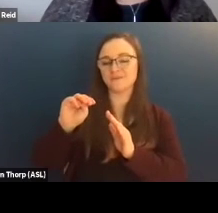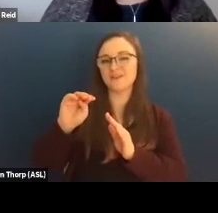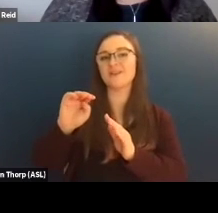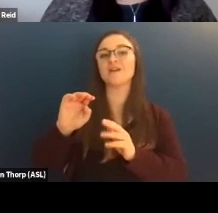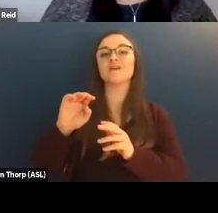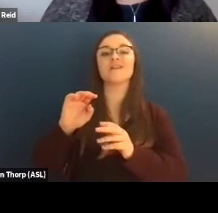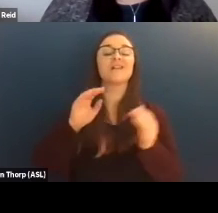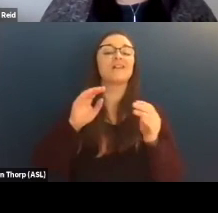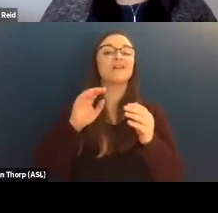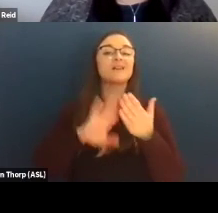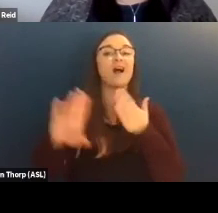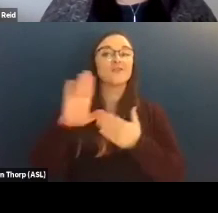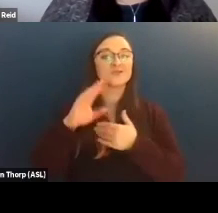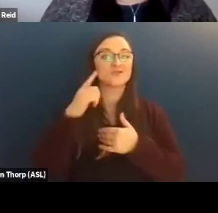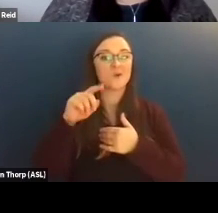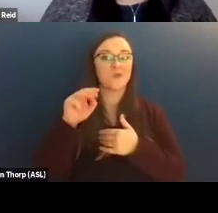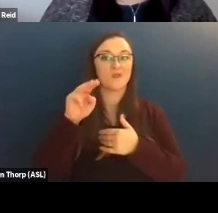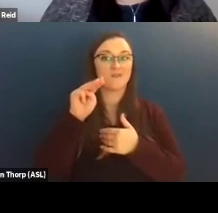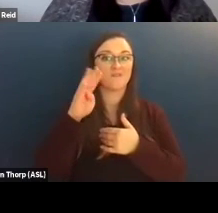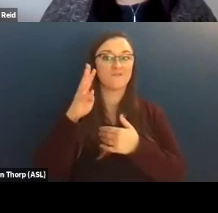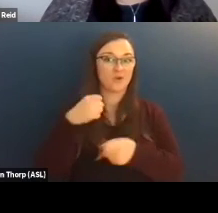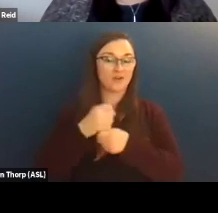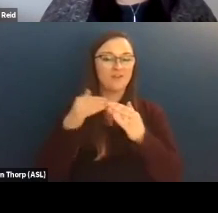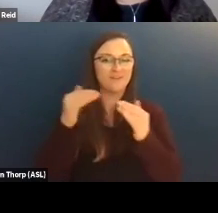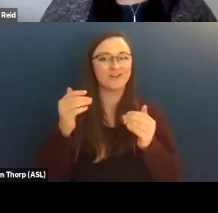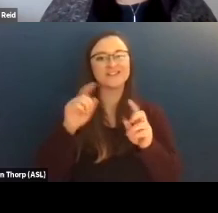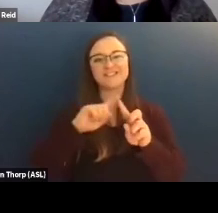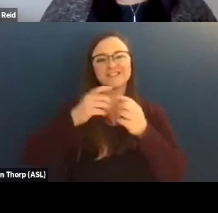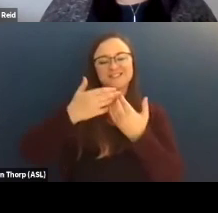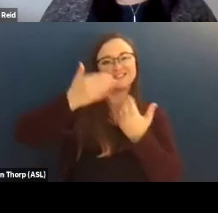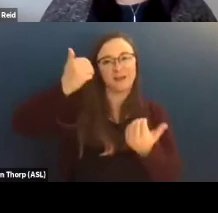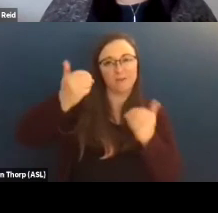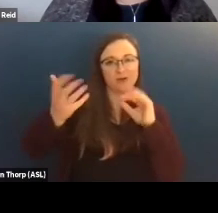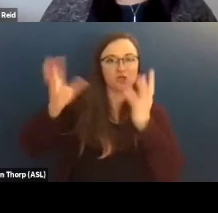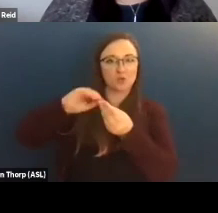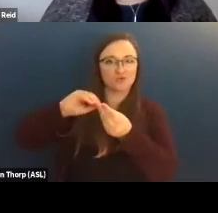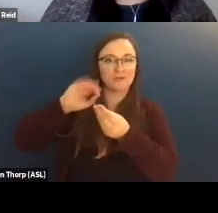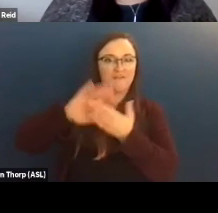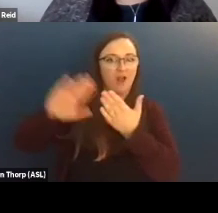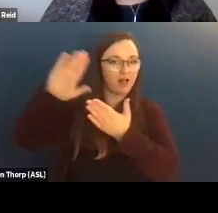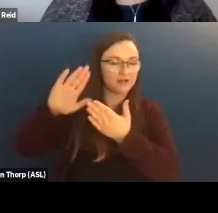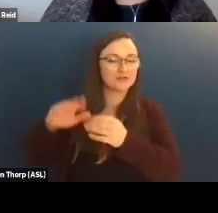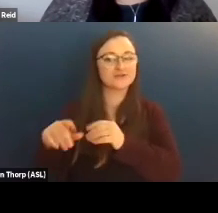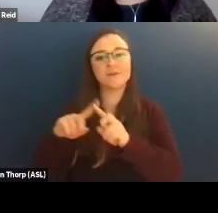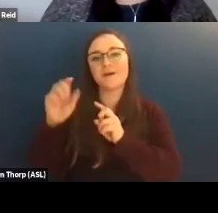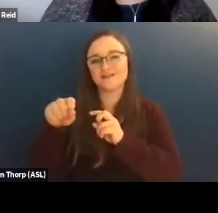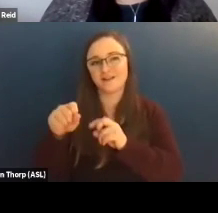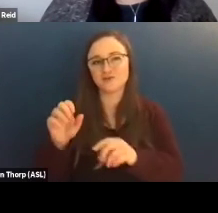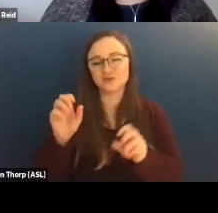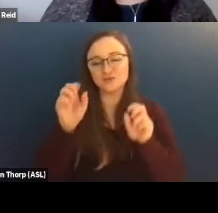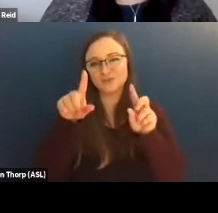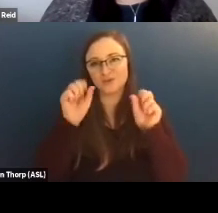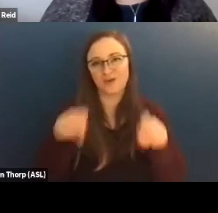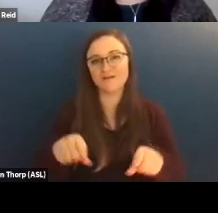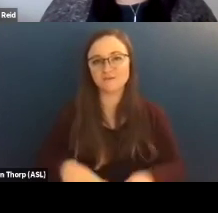level do the same thing, but it is a different consortium of colleges. But yes, in that capacity.